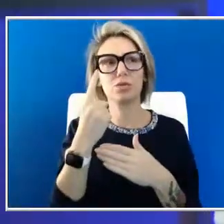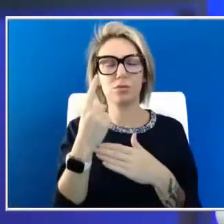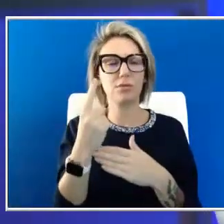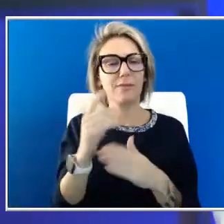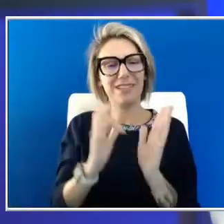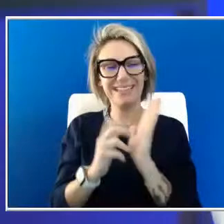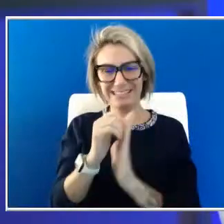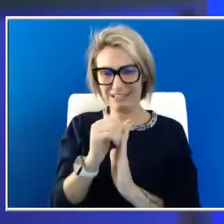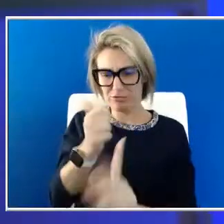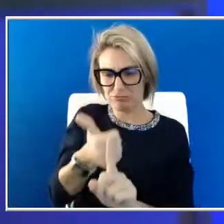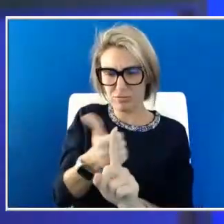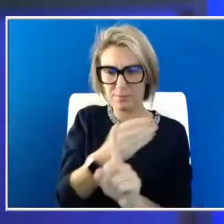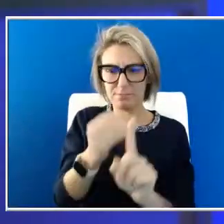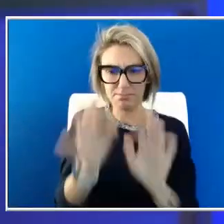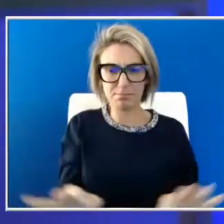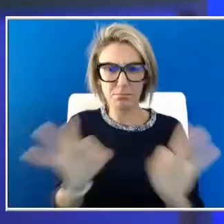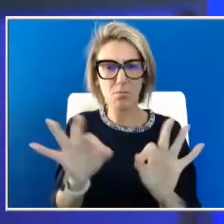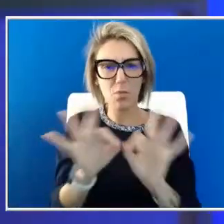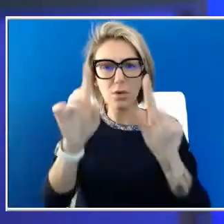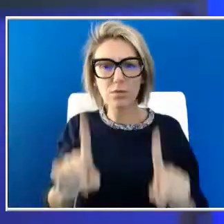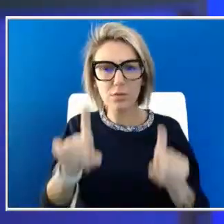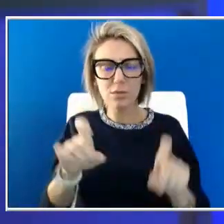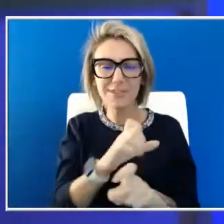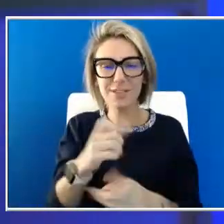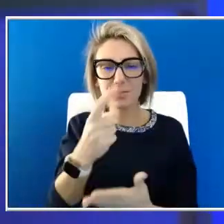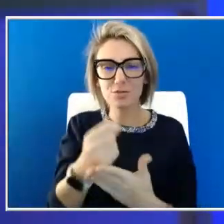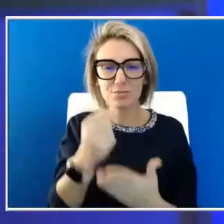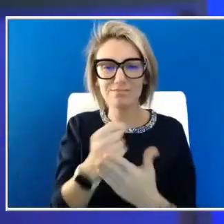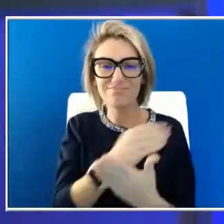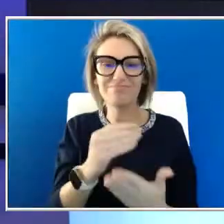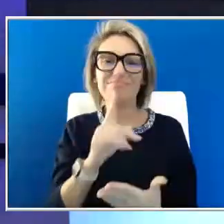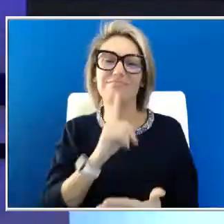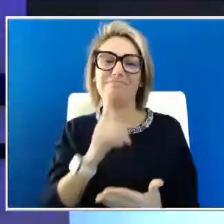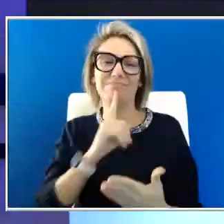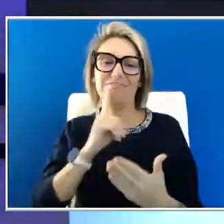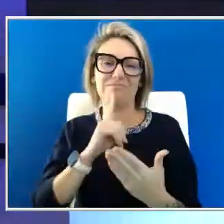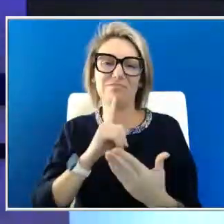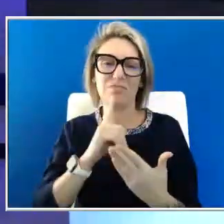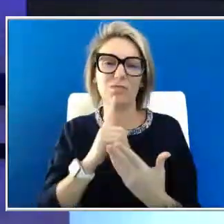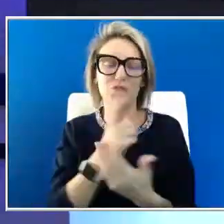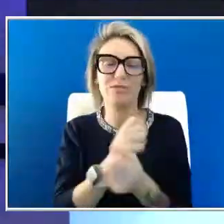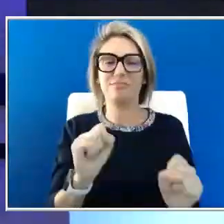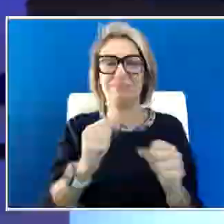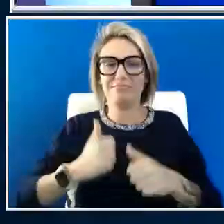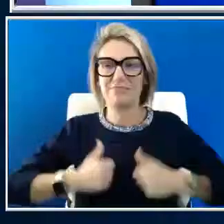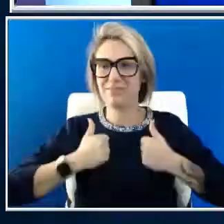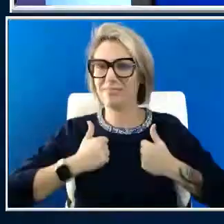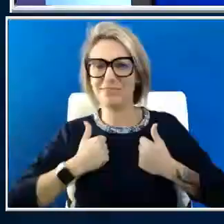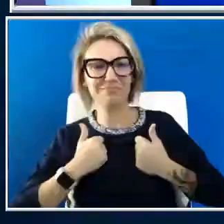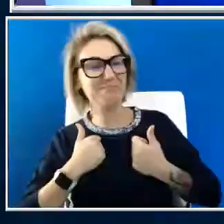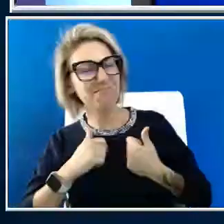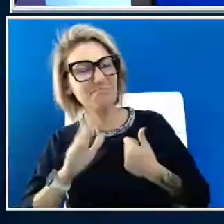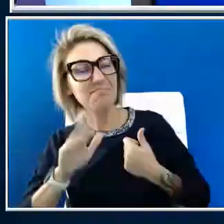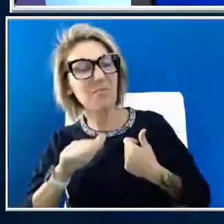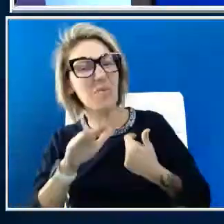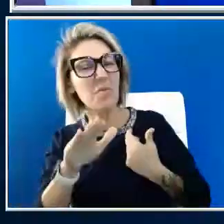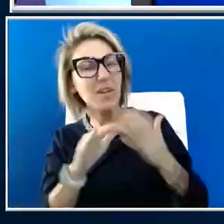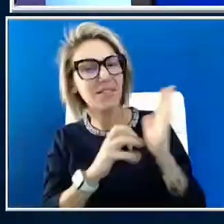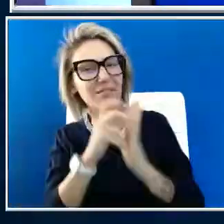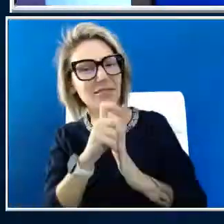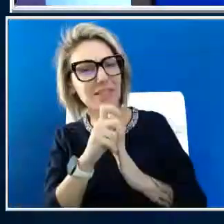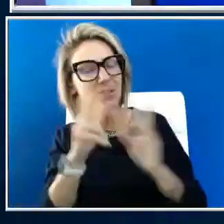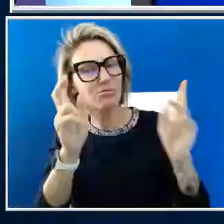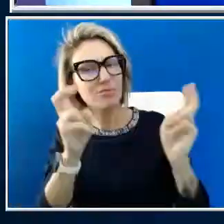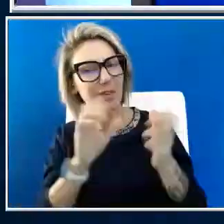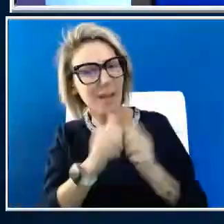of screening, importance of treatment. And I think it actually saves lives. Patrick, what is the cancer status right now? How are you doing? How are you